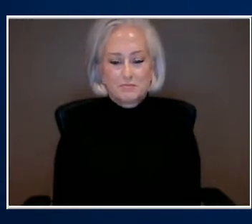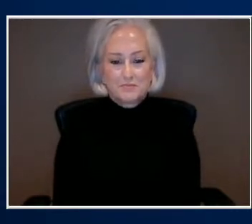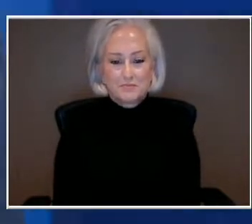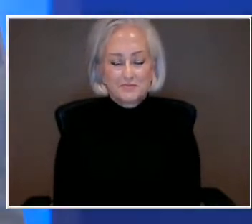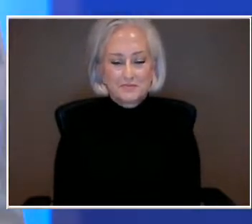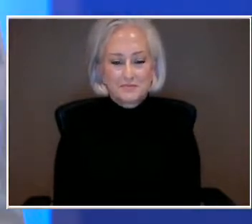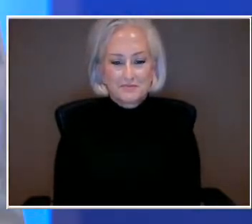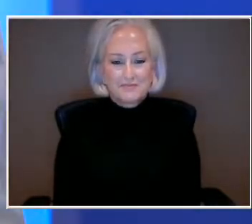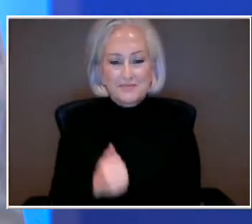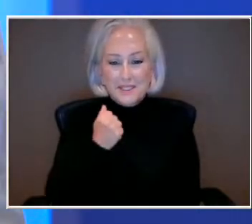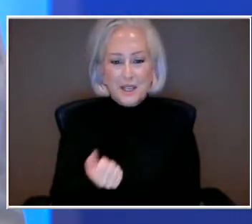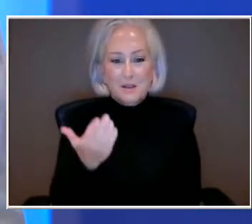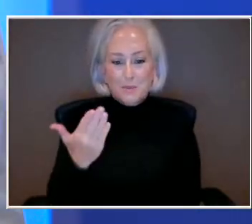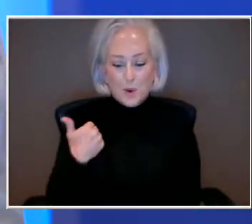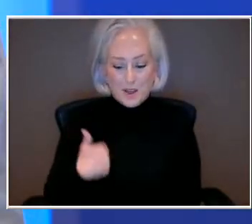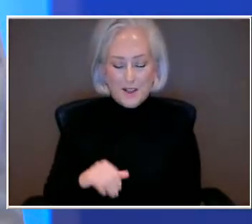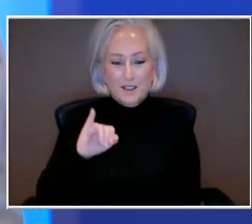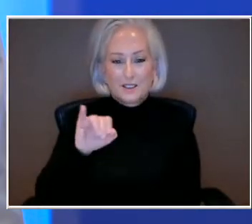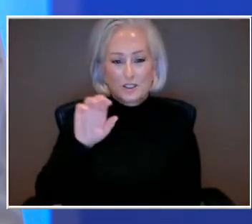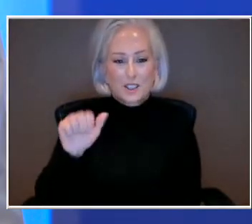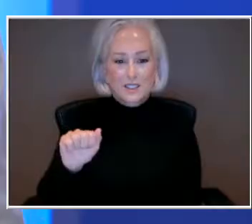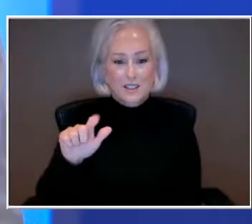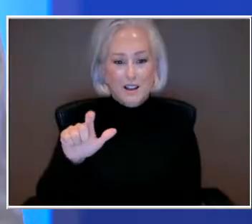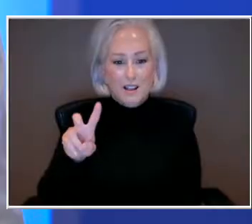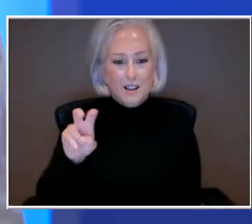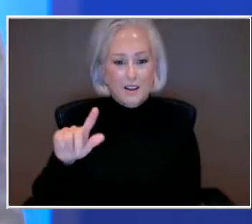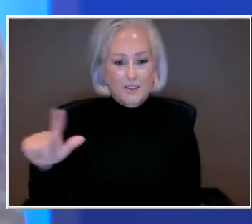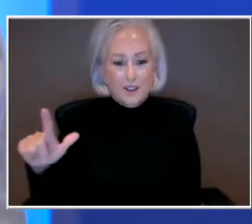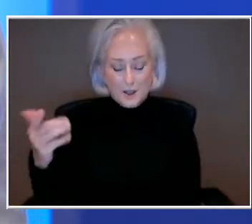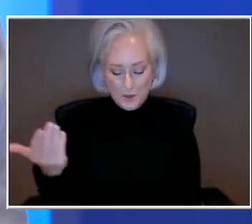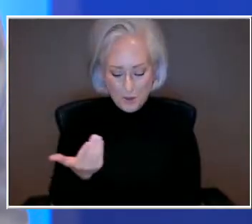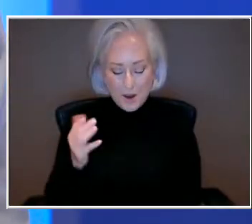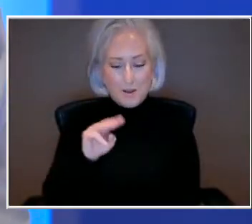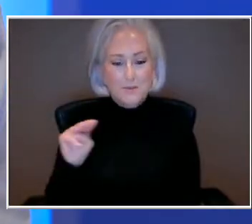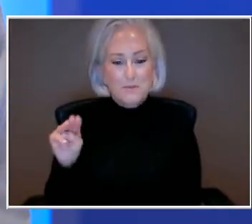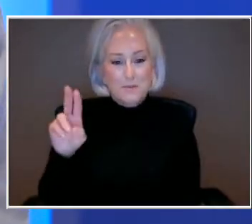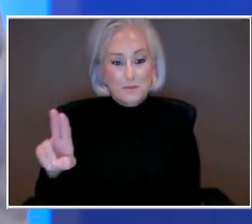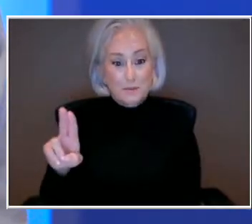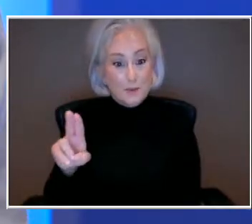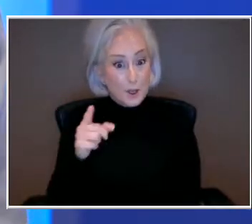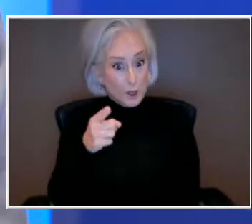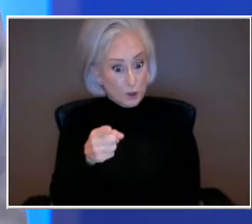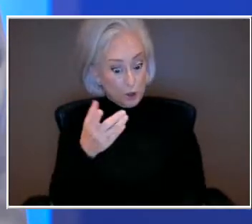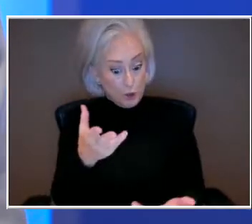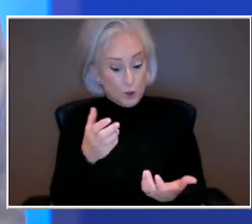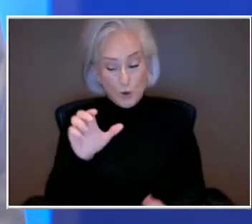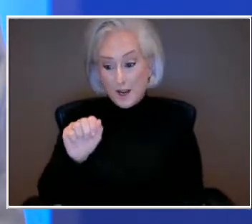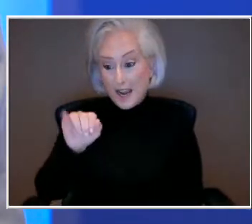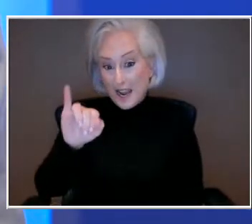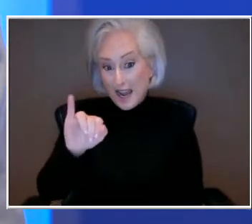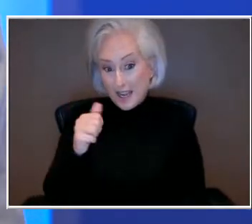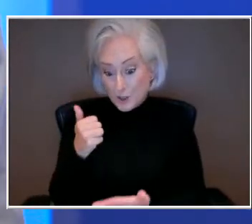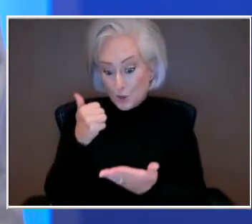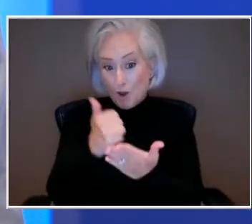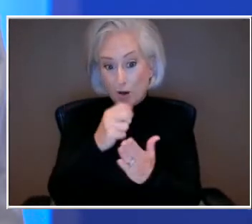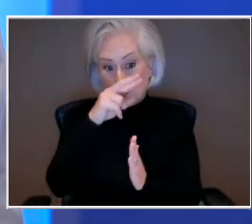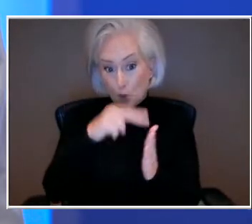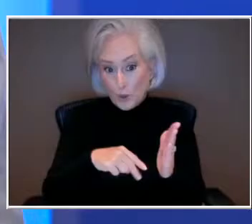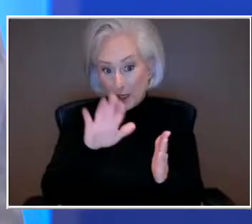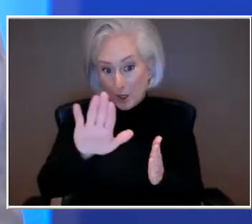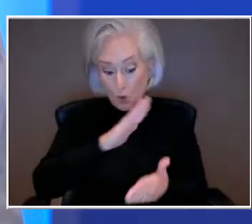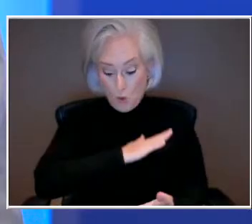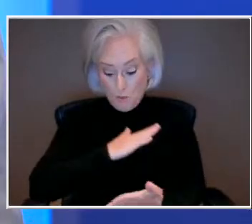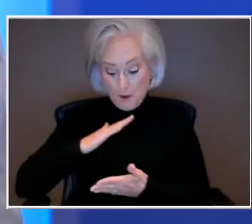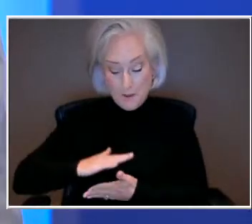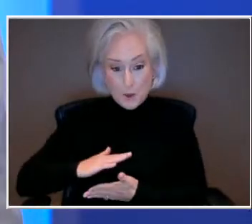Good morning, I'm Jessica Lovell, and welcome to the Morning Medical Update. Would you want an AI to assist in reading your mammogram? That